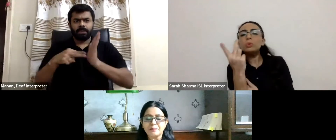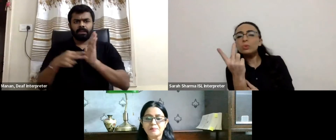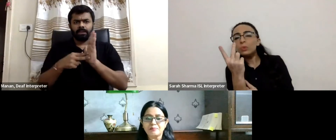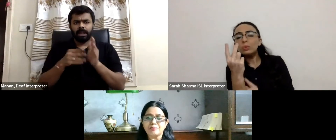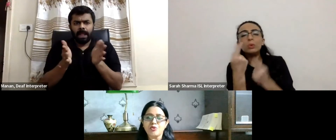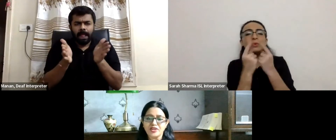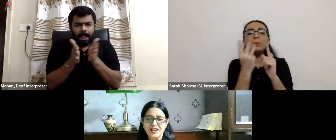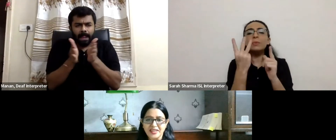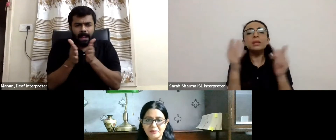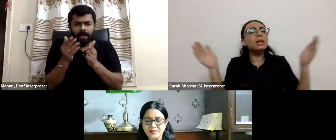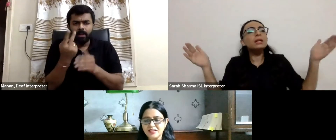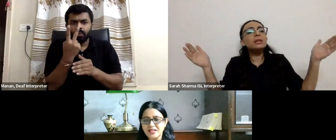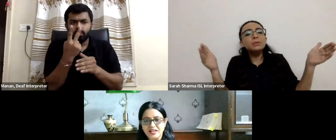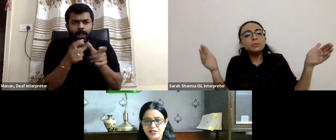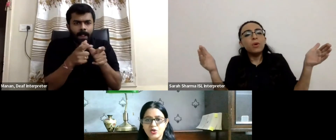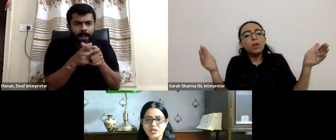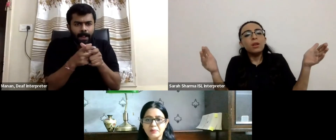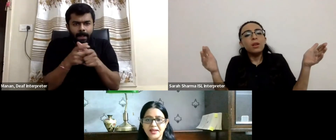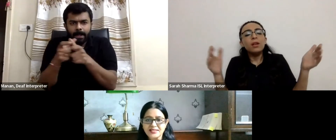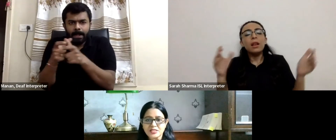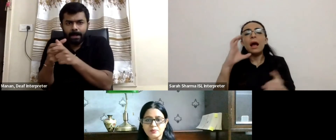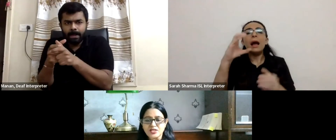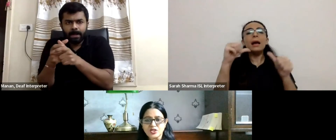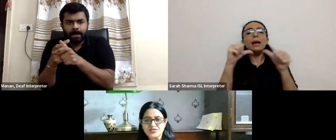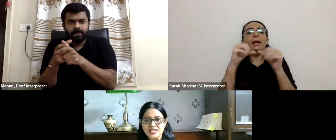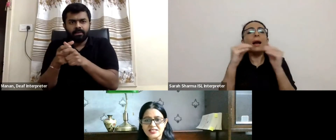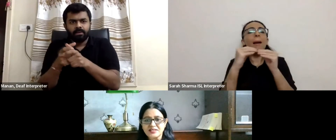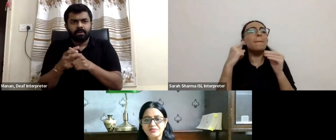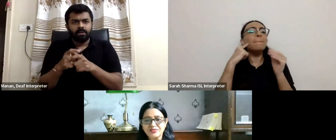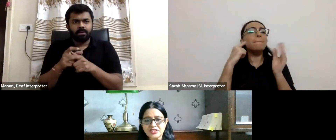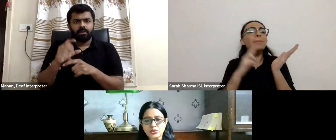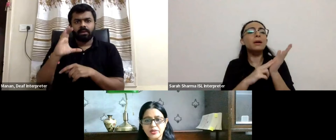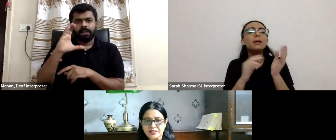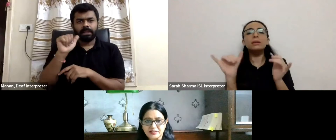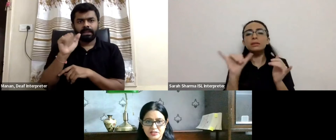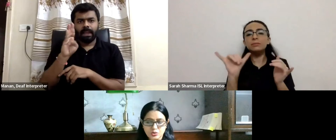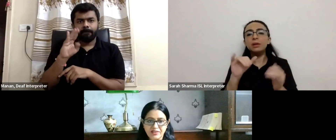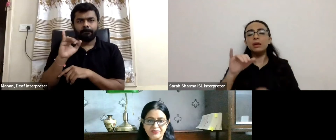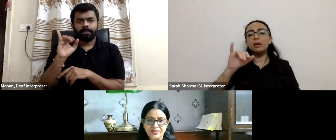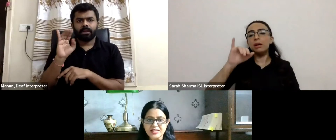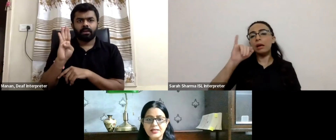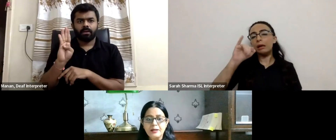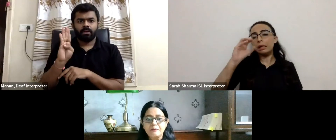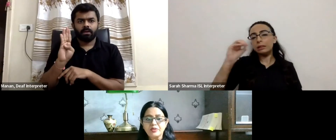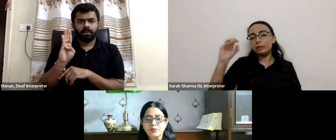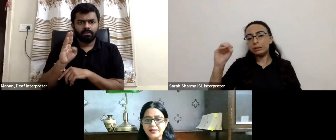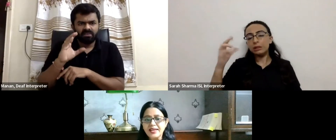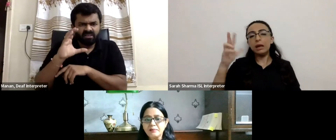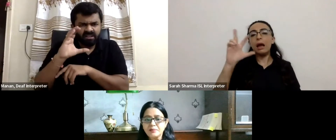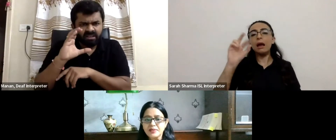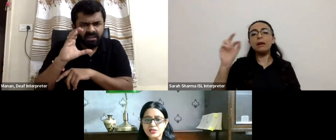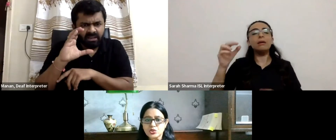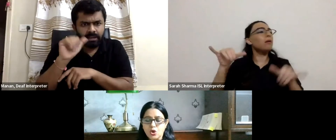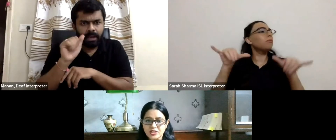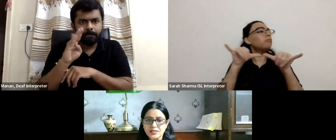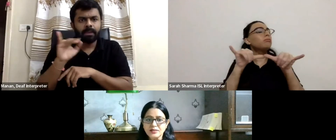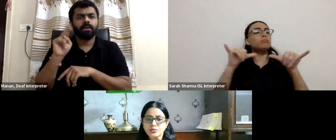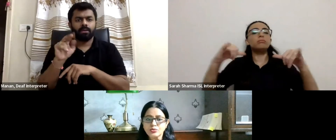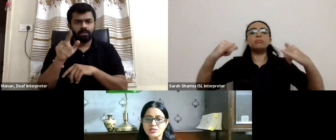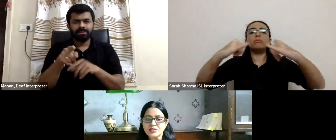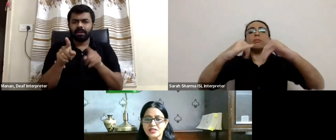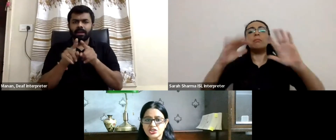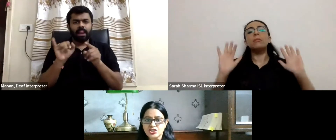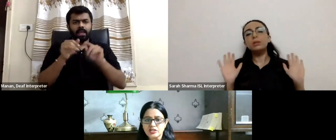prefabricated Ota cabin. It occupies a space of 650 to 800 square feet. One MBBS